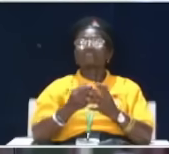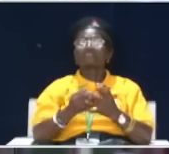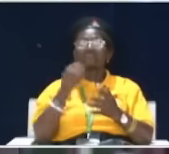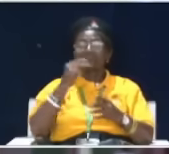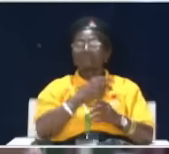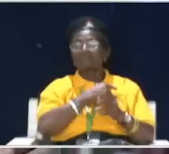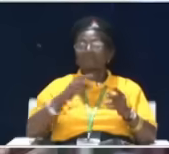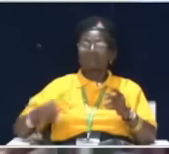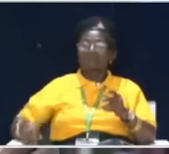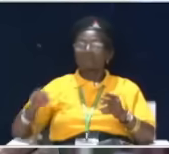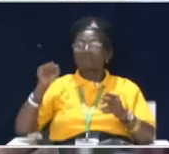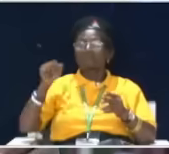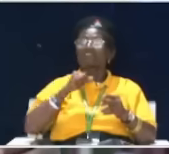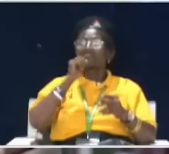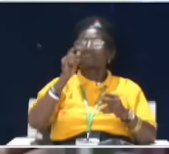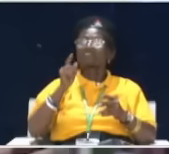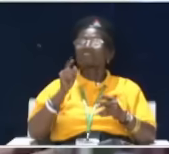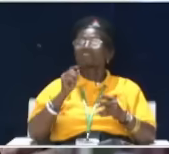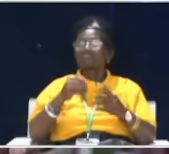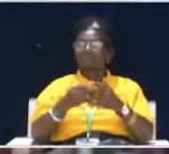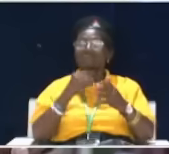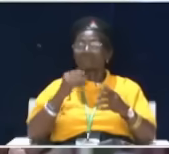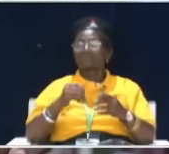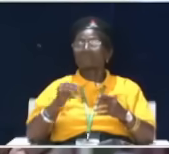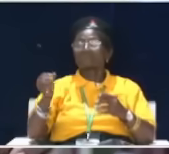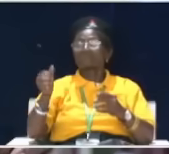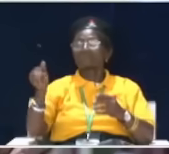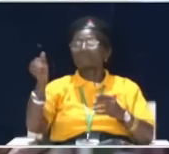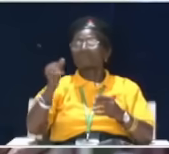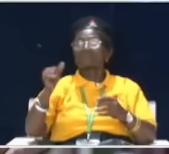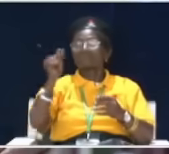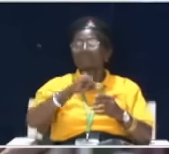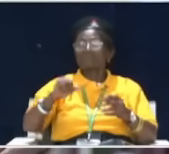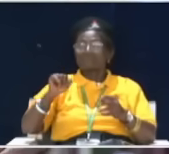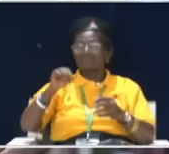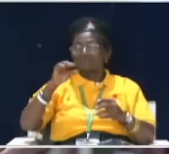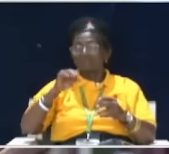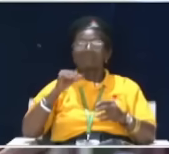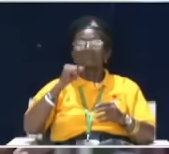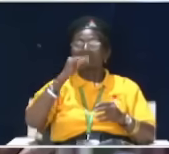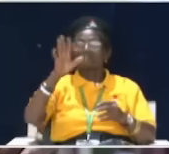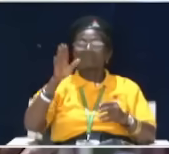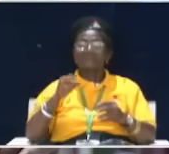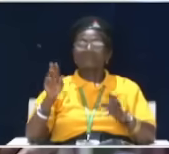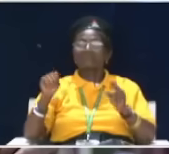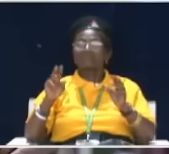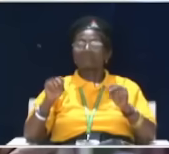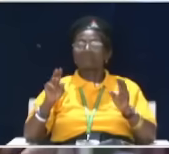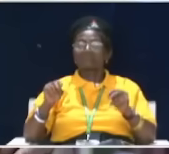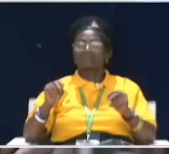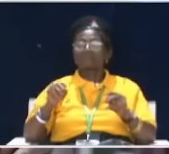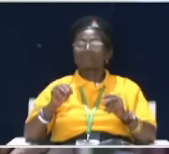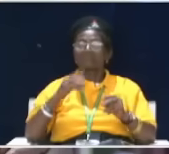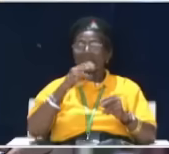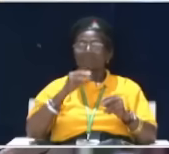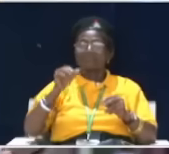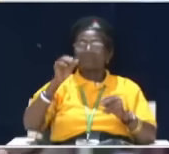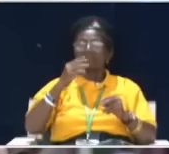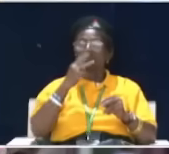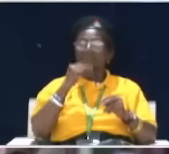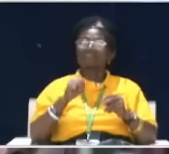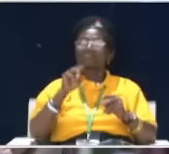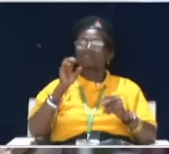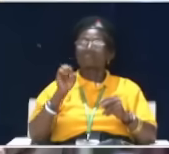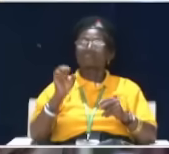before me men. Ohun o duro niwaju awon oba, ki o si duro niwaju awon eniyan lasan. Hebrews 11 verse 6. Iwe